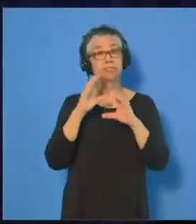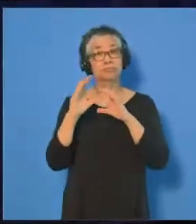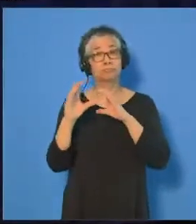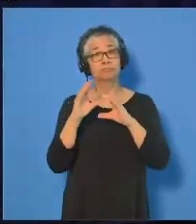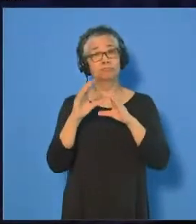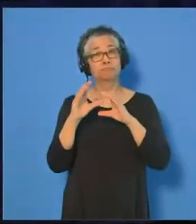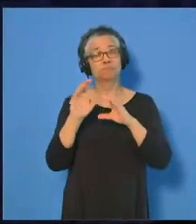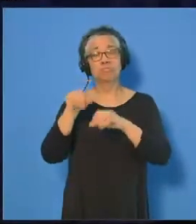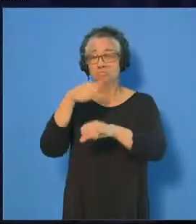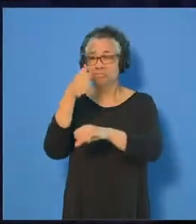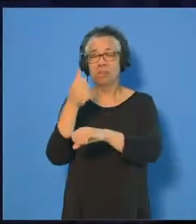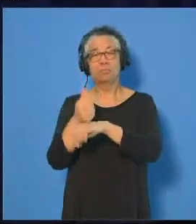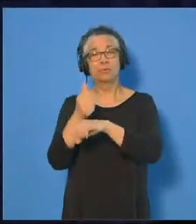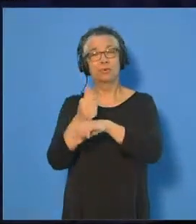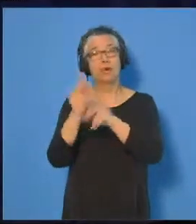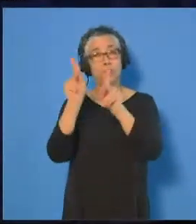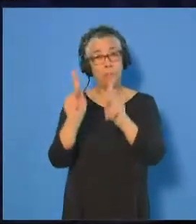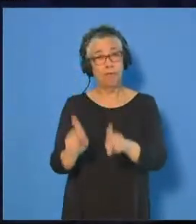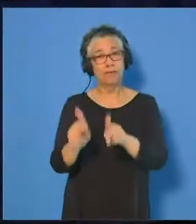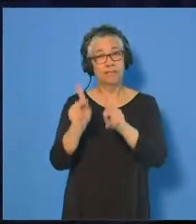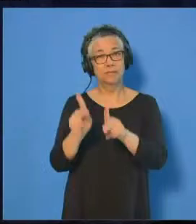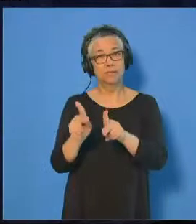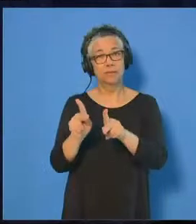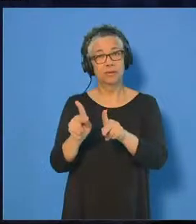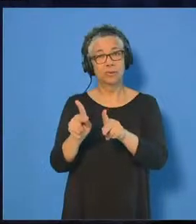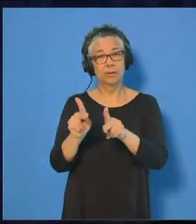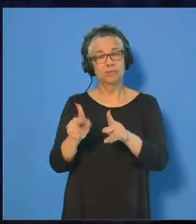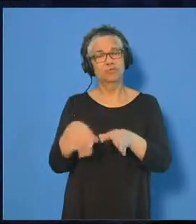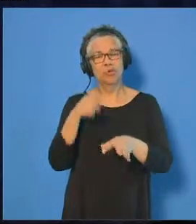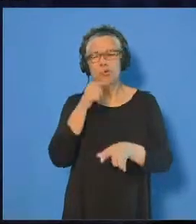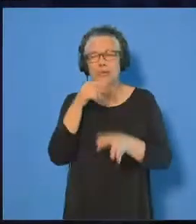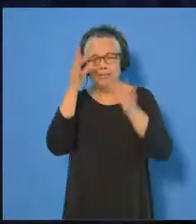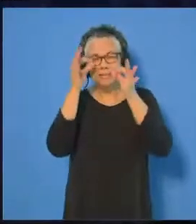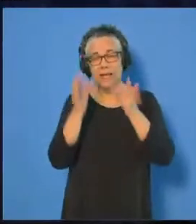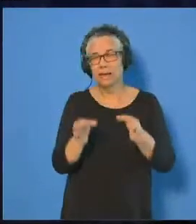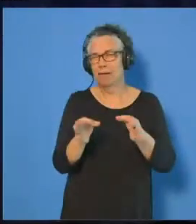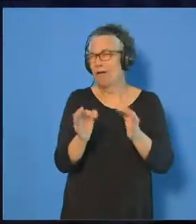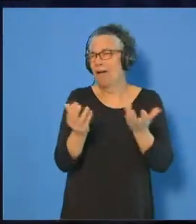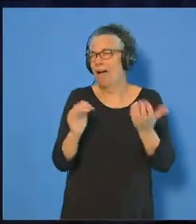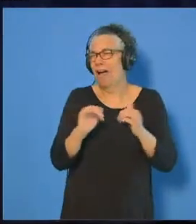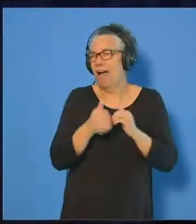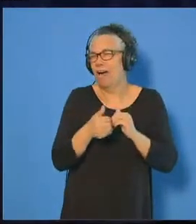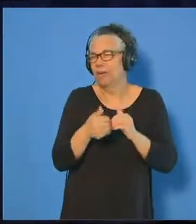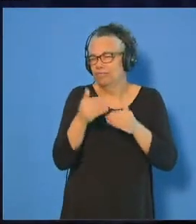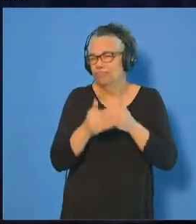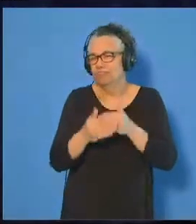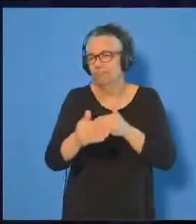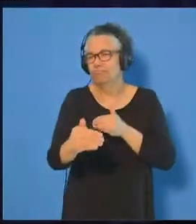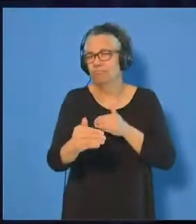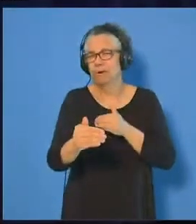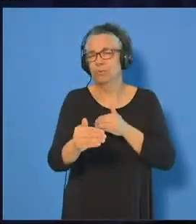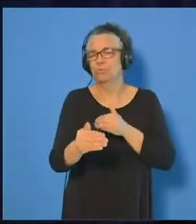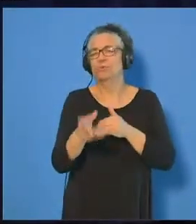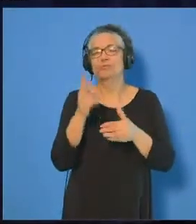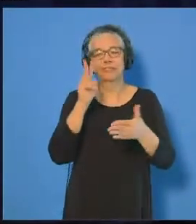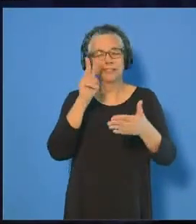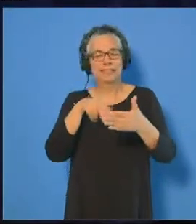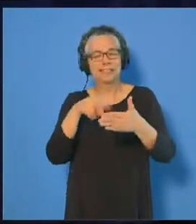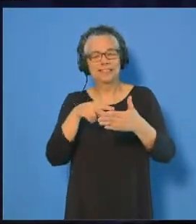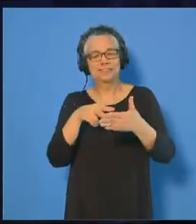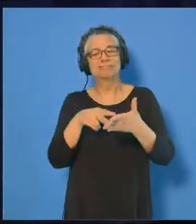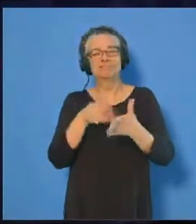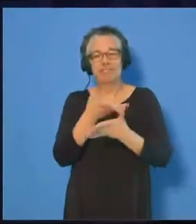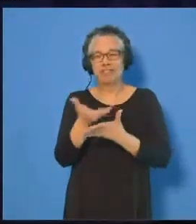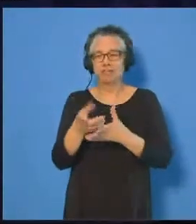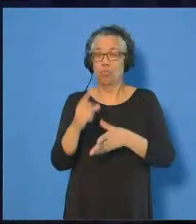in a place where the persons who are going to be making the decisions on how we're going to move forward will be able to see these items